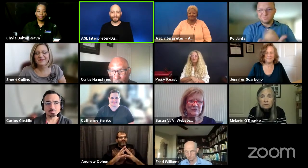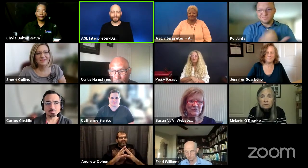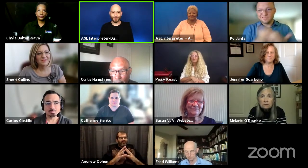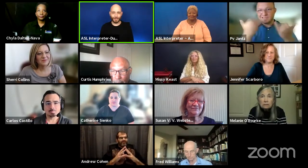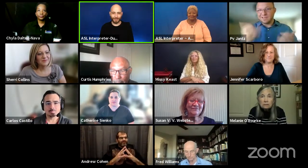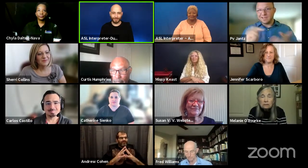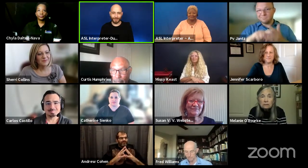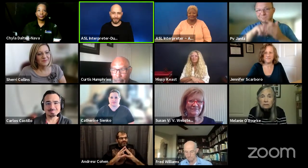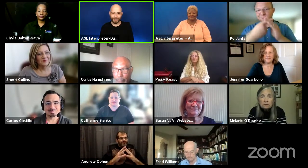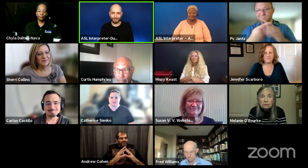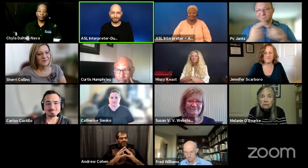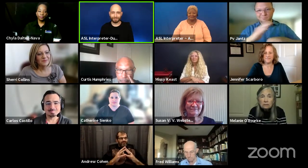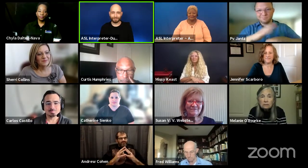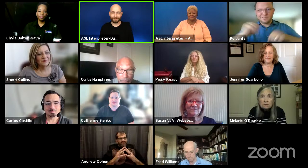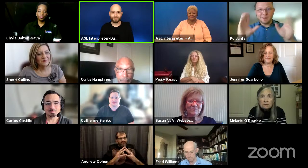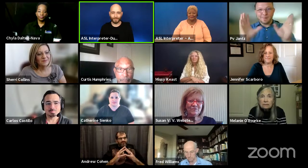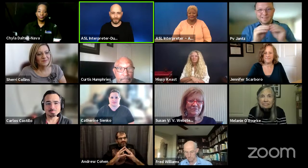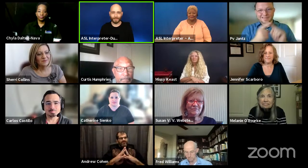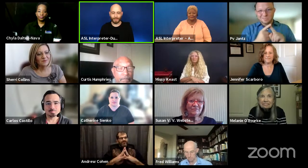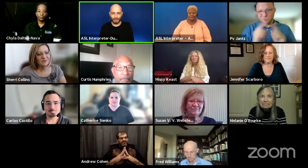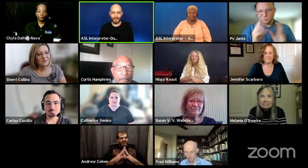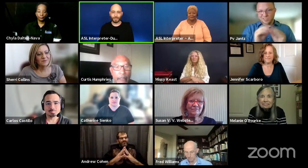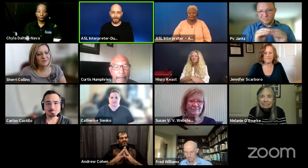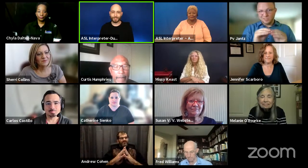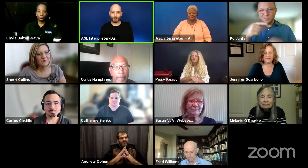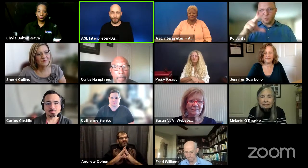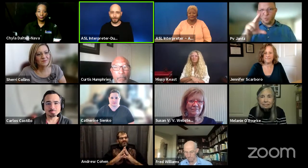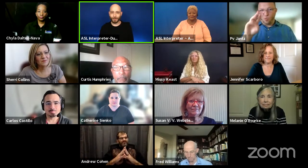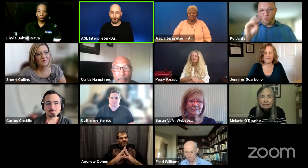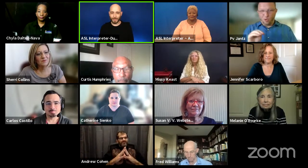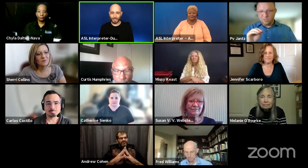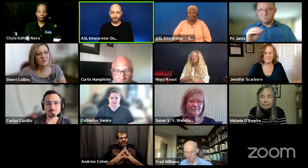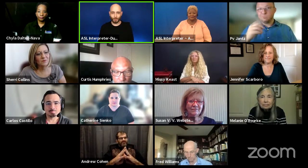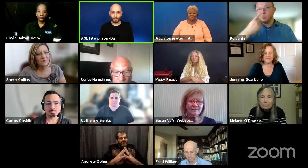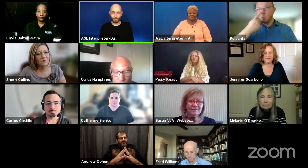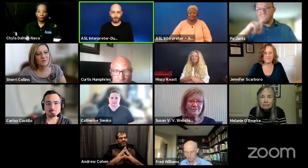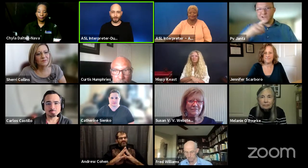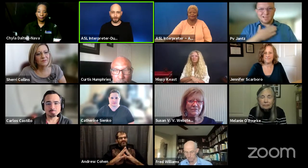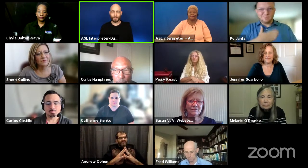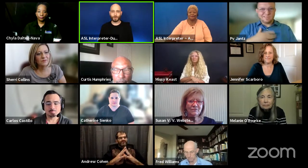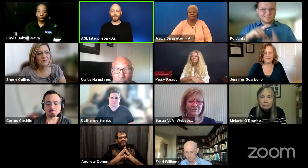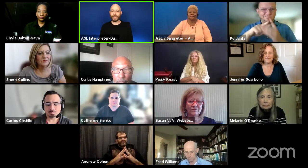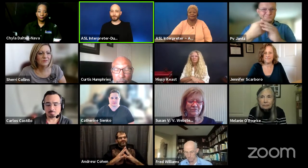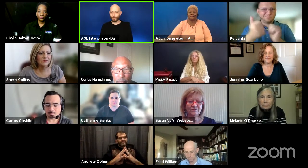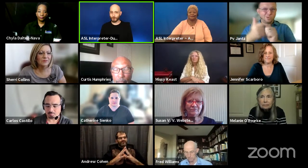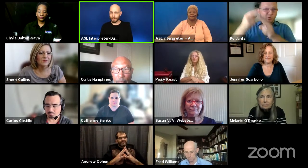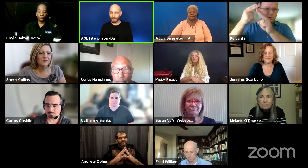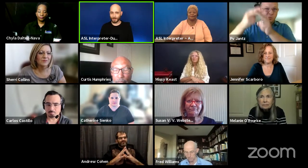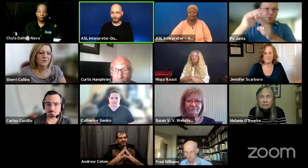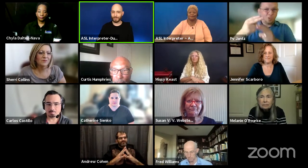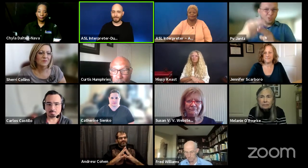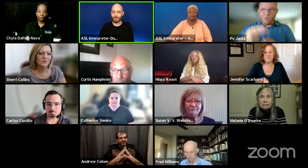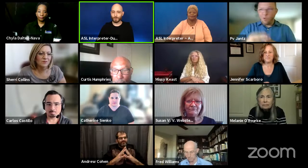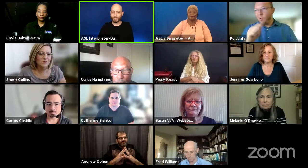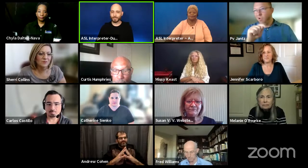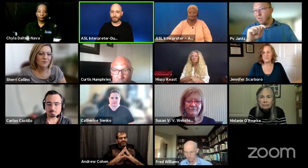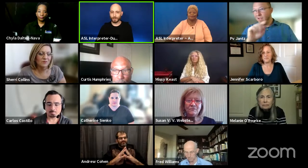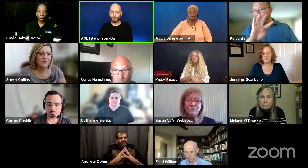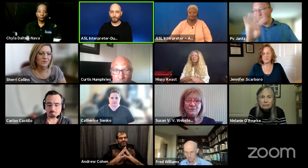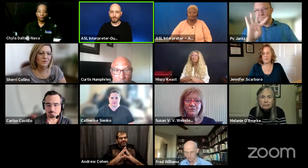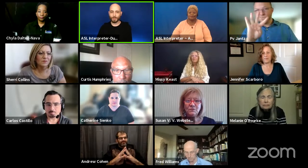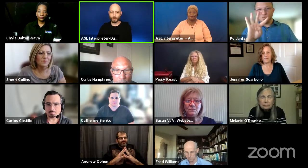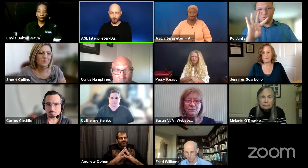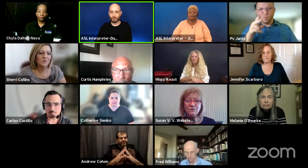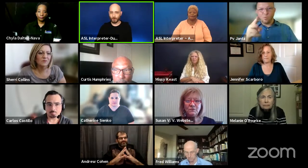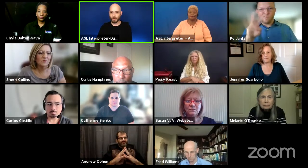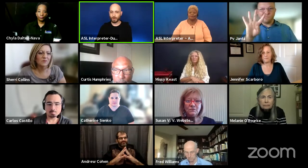Hello, good evening. I would like to call our meeting to order. We have quorum here. Can we please